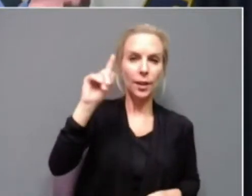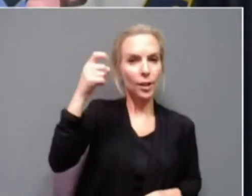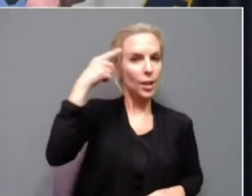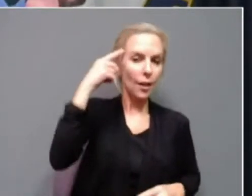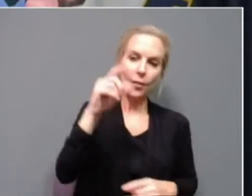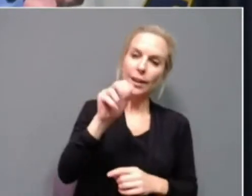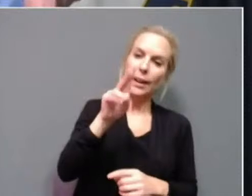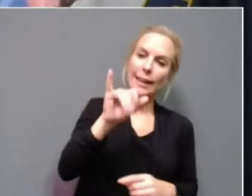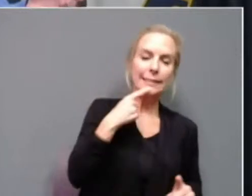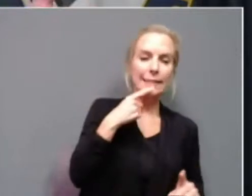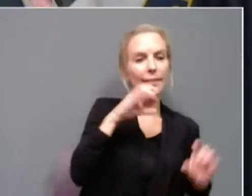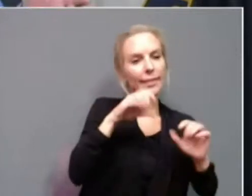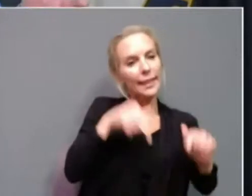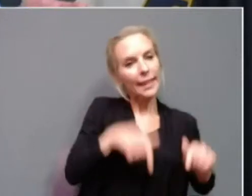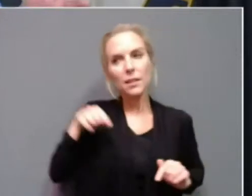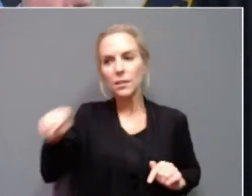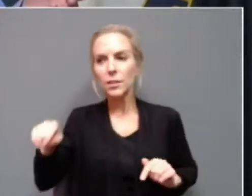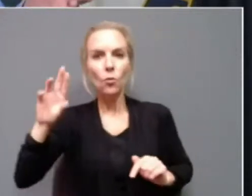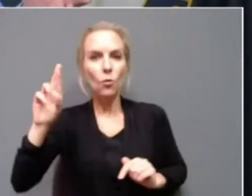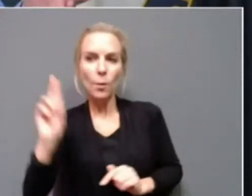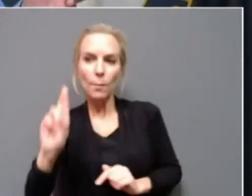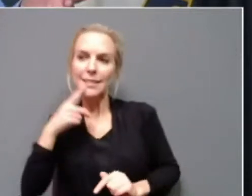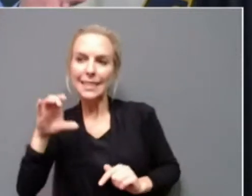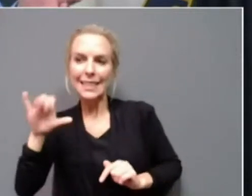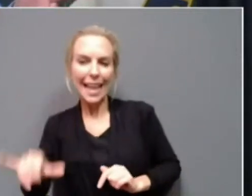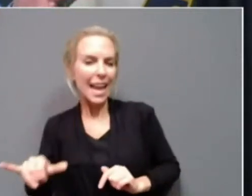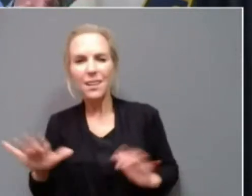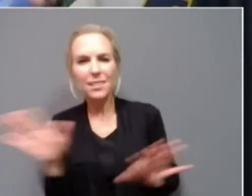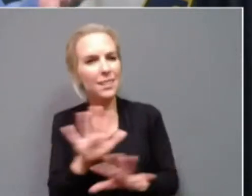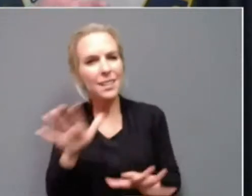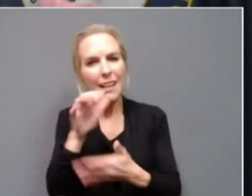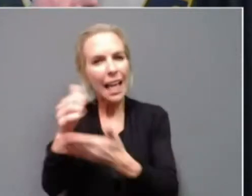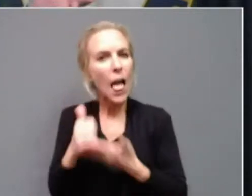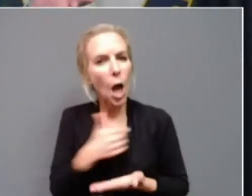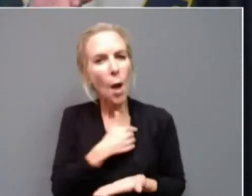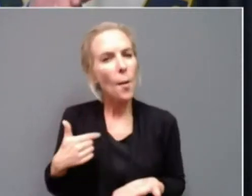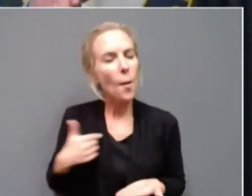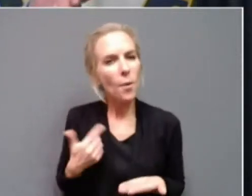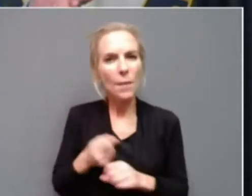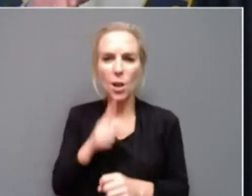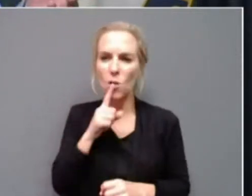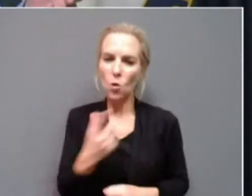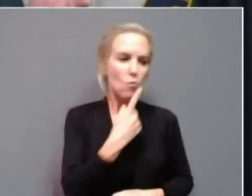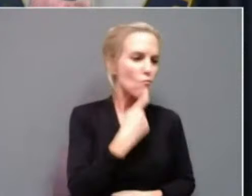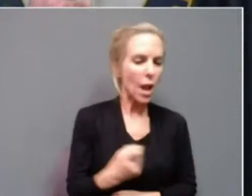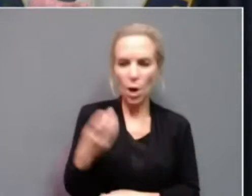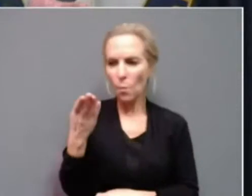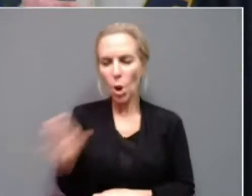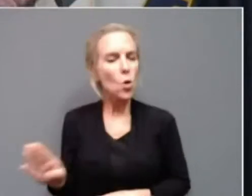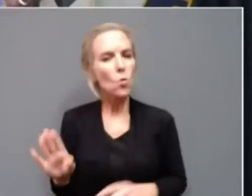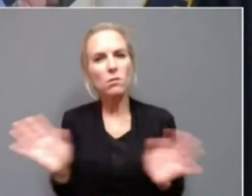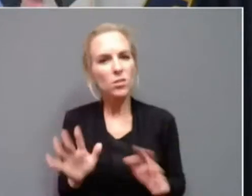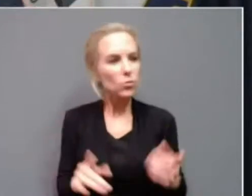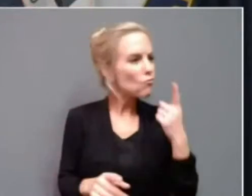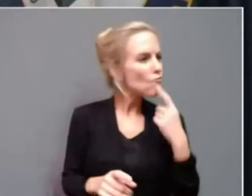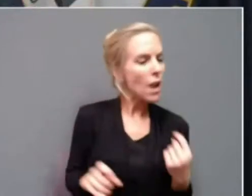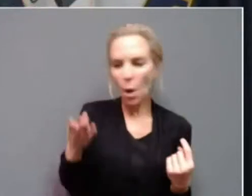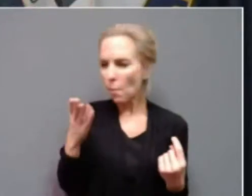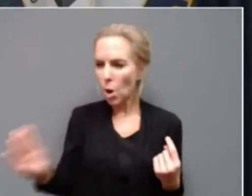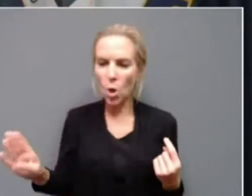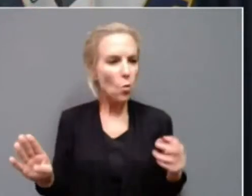that. That doesn't help us, right? That just makes it red or blue. And it shouldn't be red or blue. It's life or